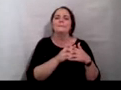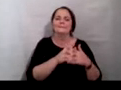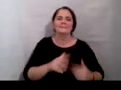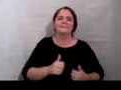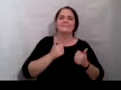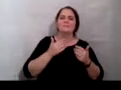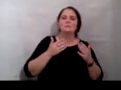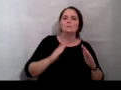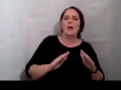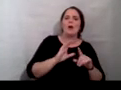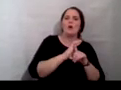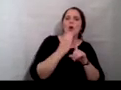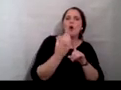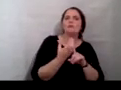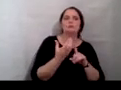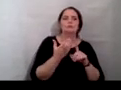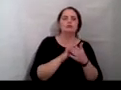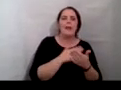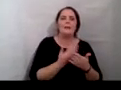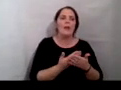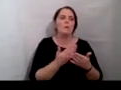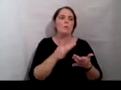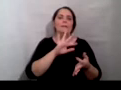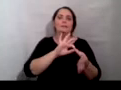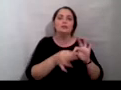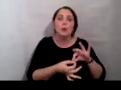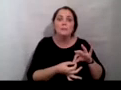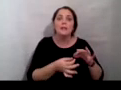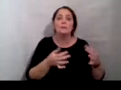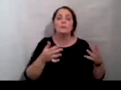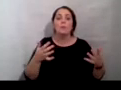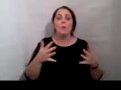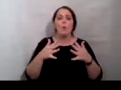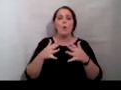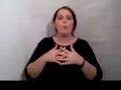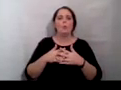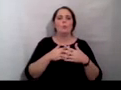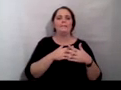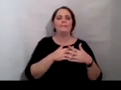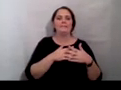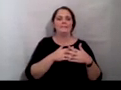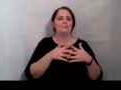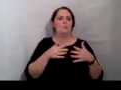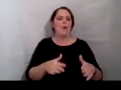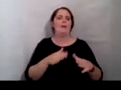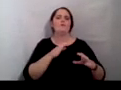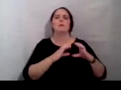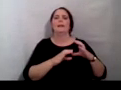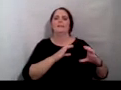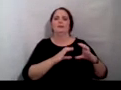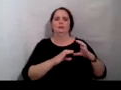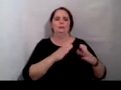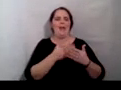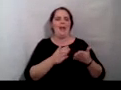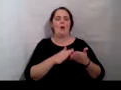habit of cultural translation or interpretation at the very least, or even in terms of, you know, a Western sense of